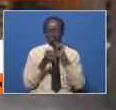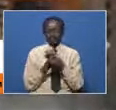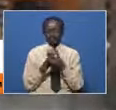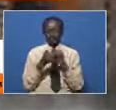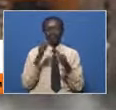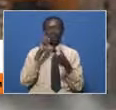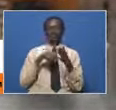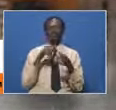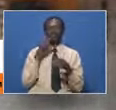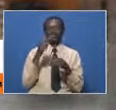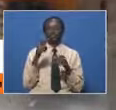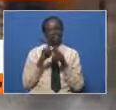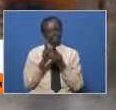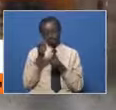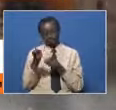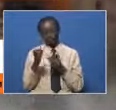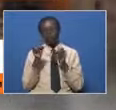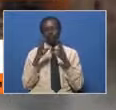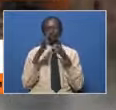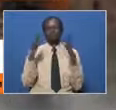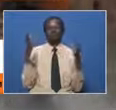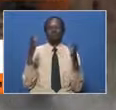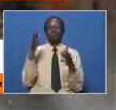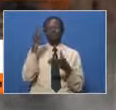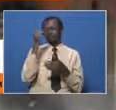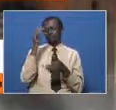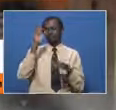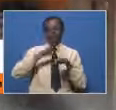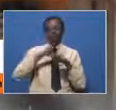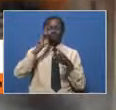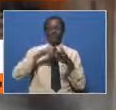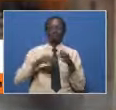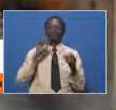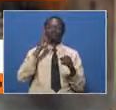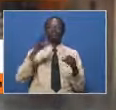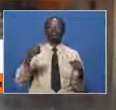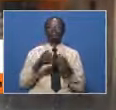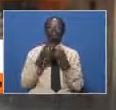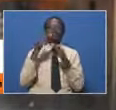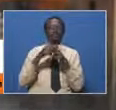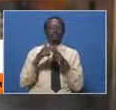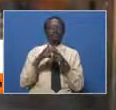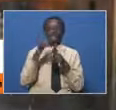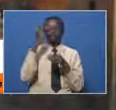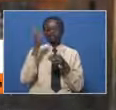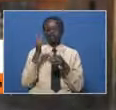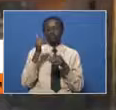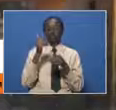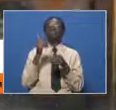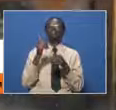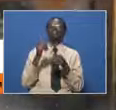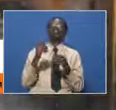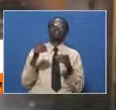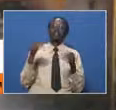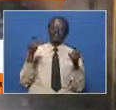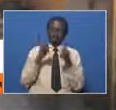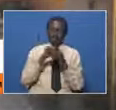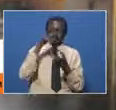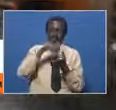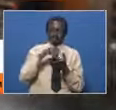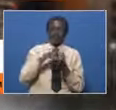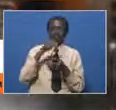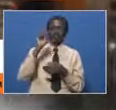there's going to be some movement. And I bet you those movements will involve Oka, Those movements will involve Raila. Those